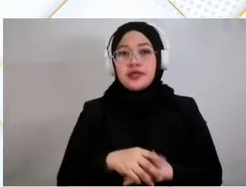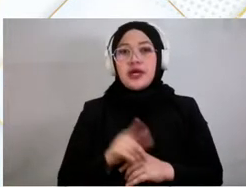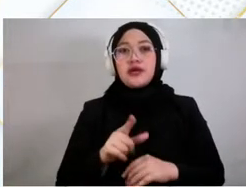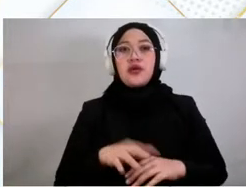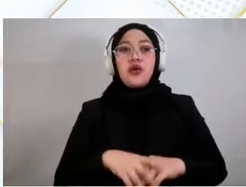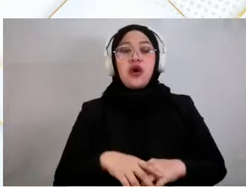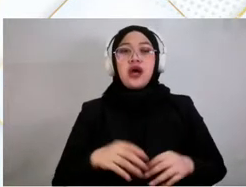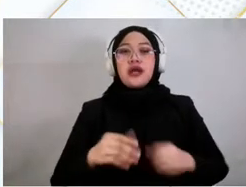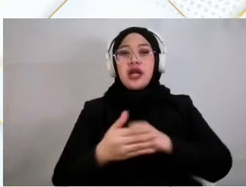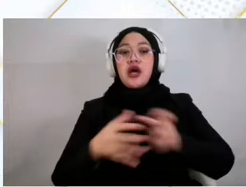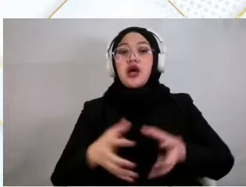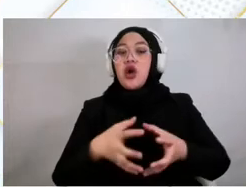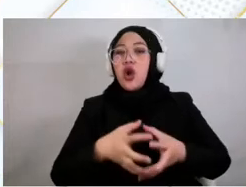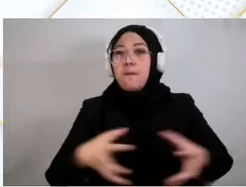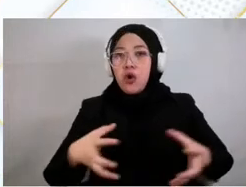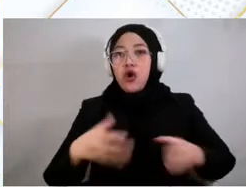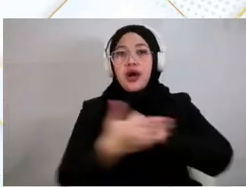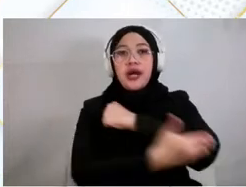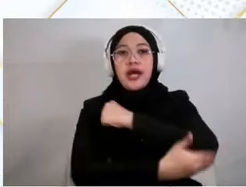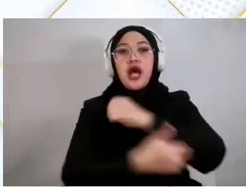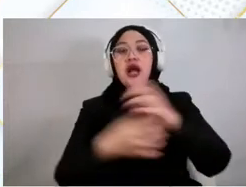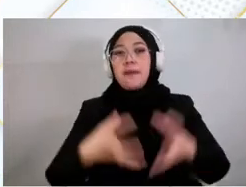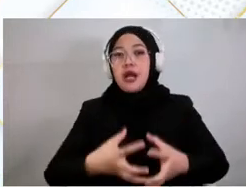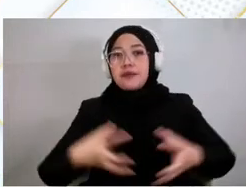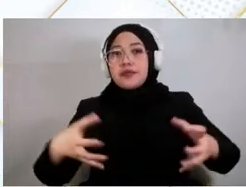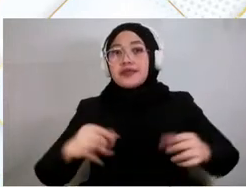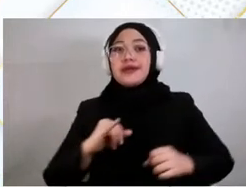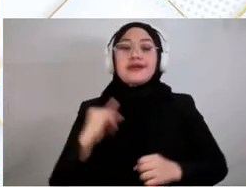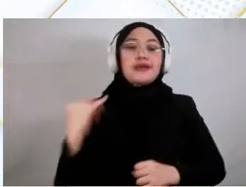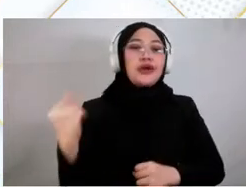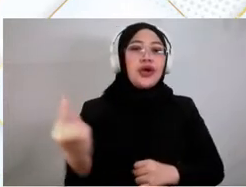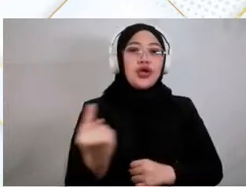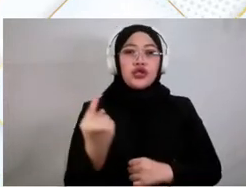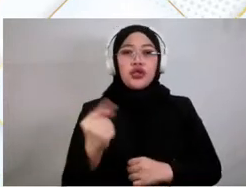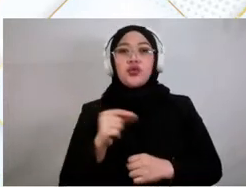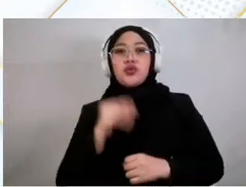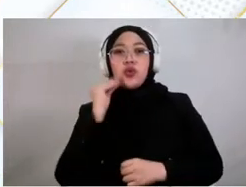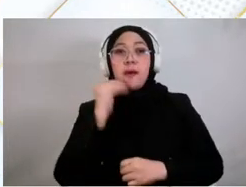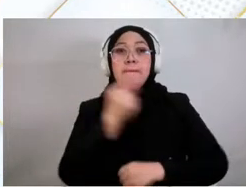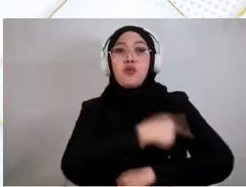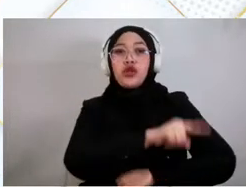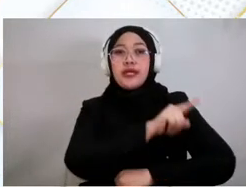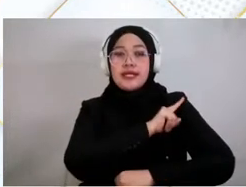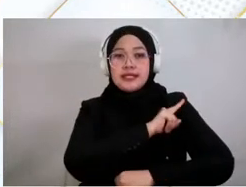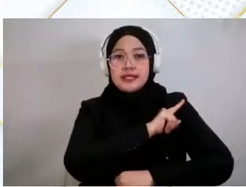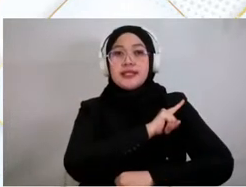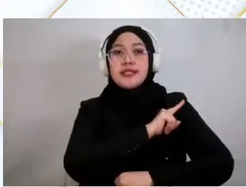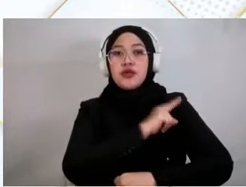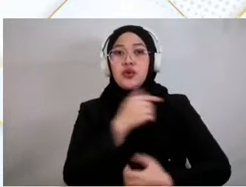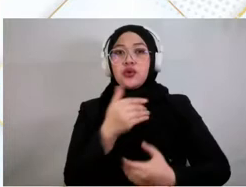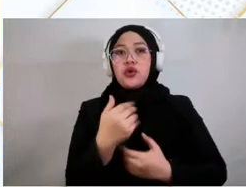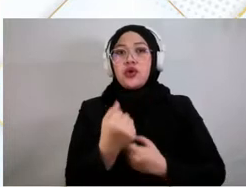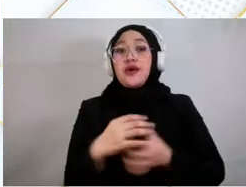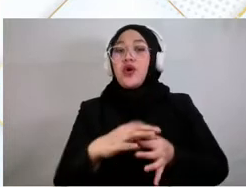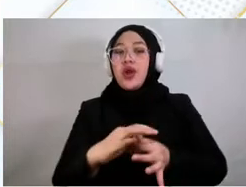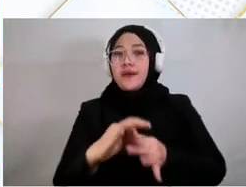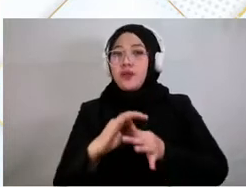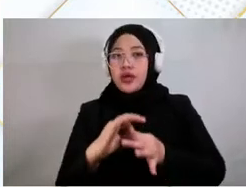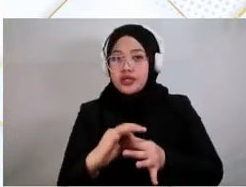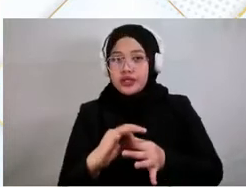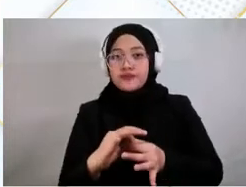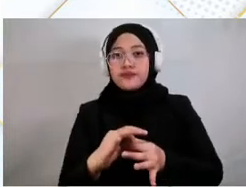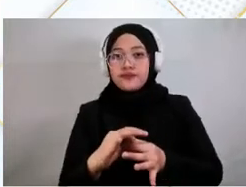world. Now, can the Pacific Island countries continue to explore the potential for cooperation and collaboration in order to